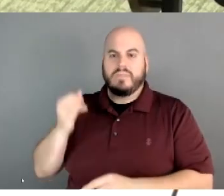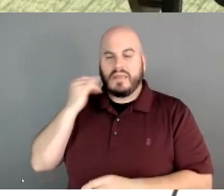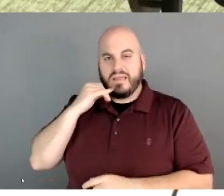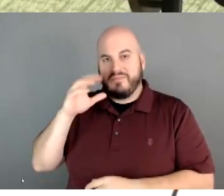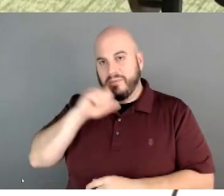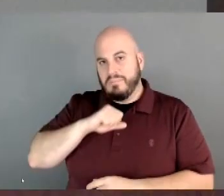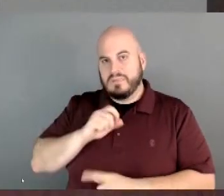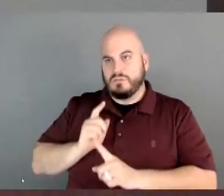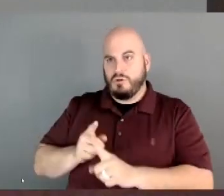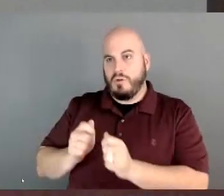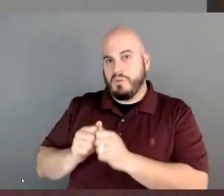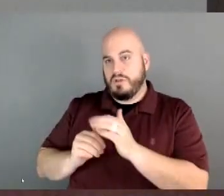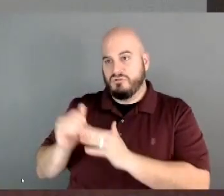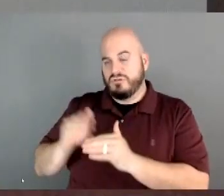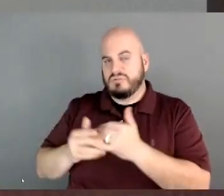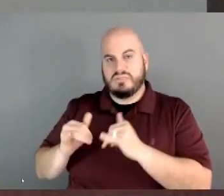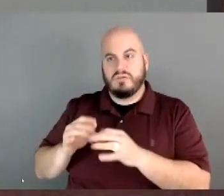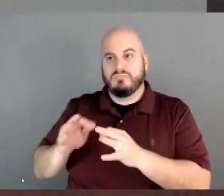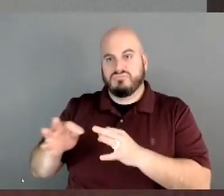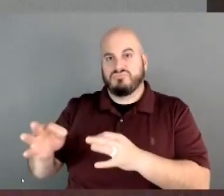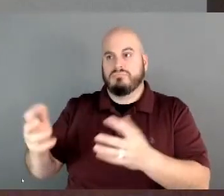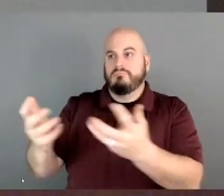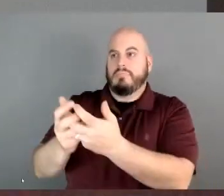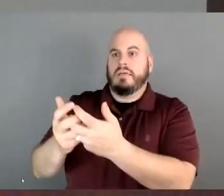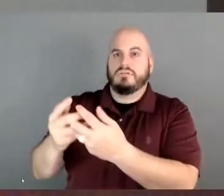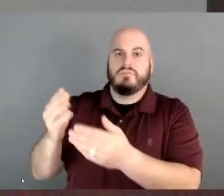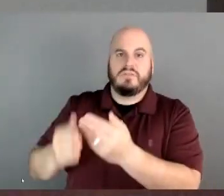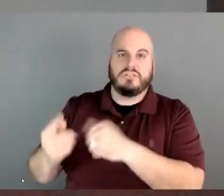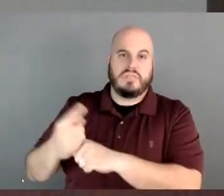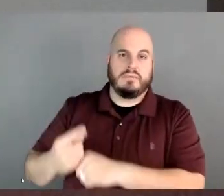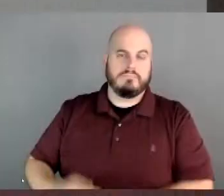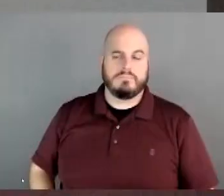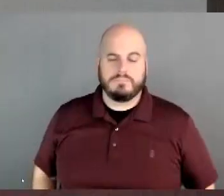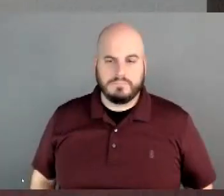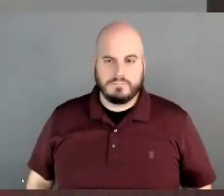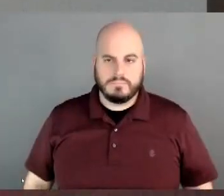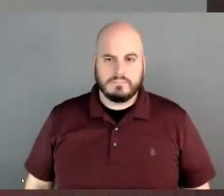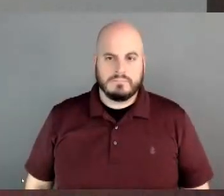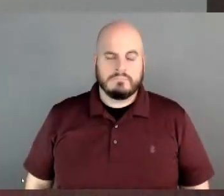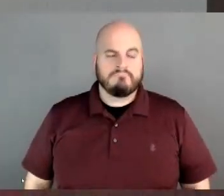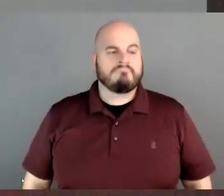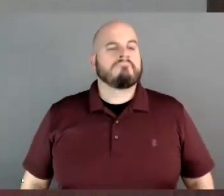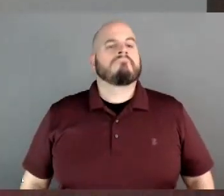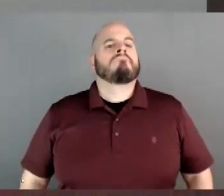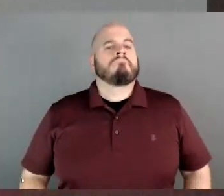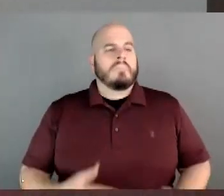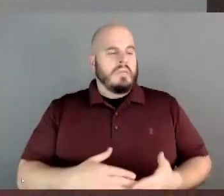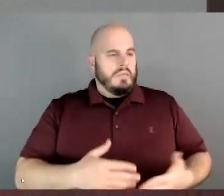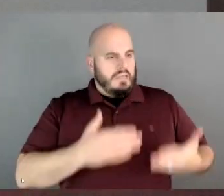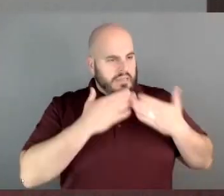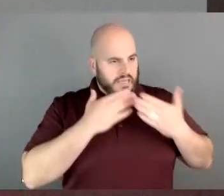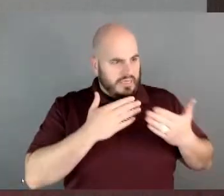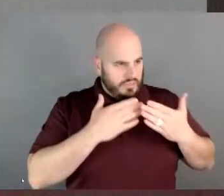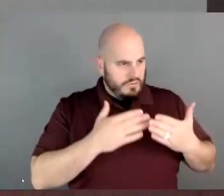construction. Excellent. I just want to thank you for the report.